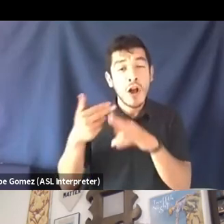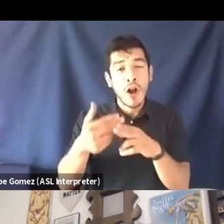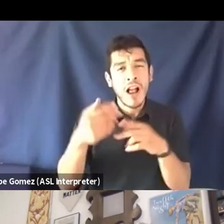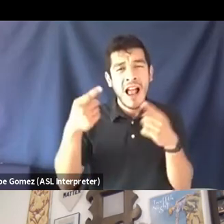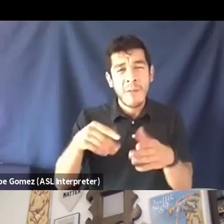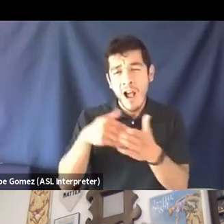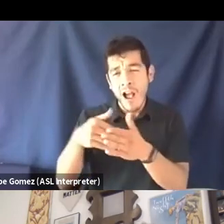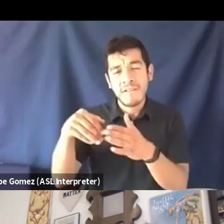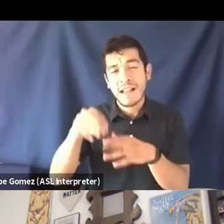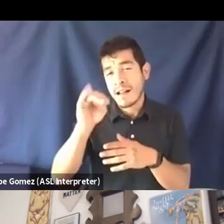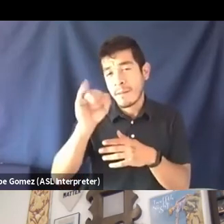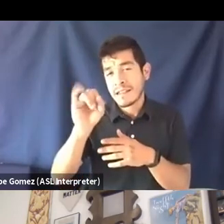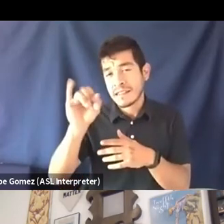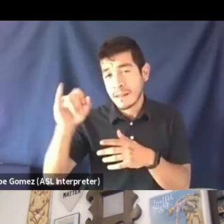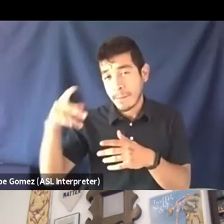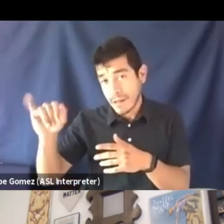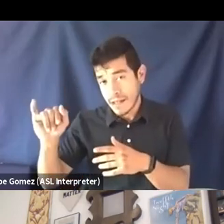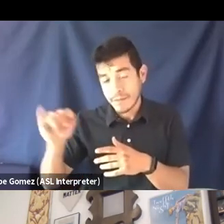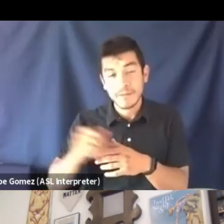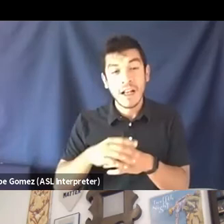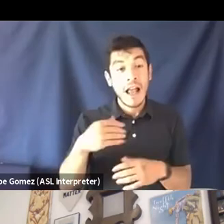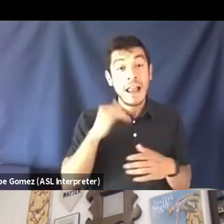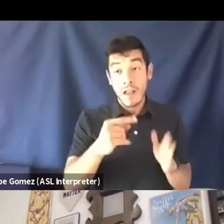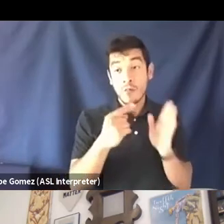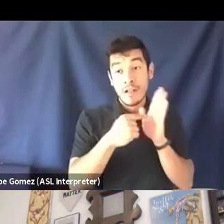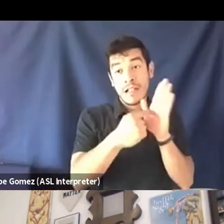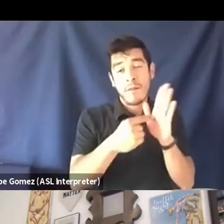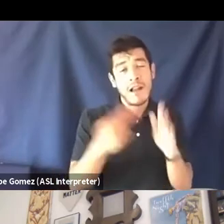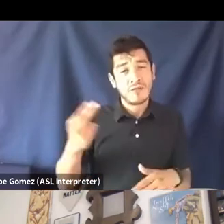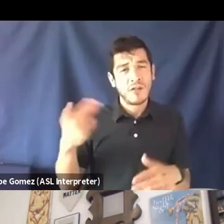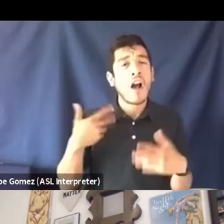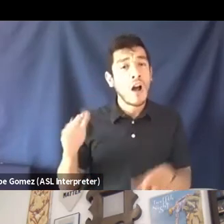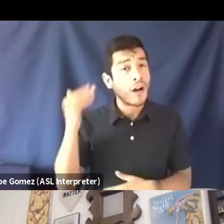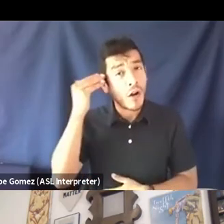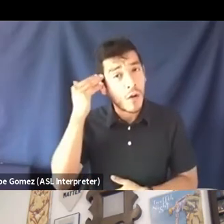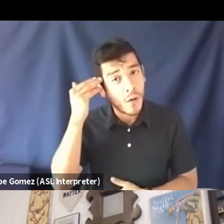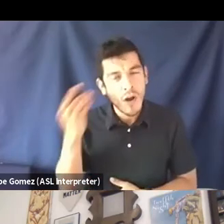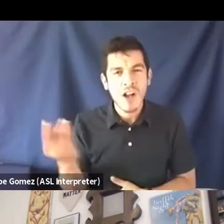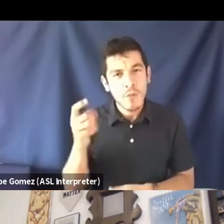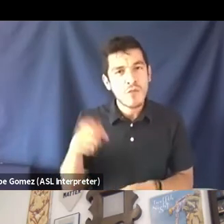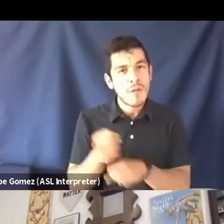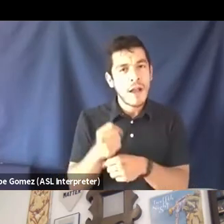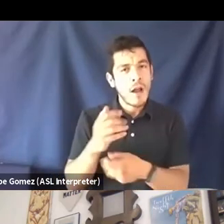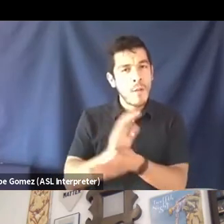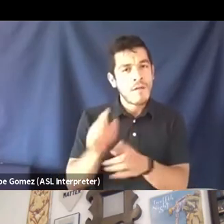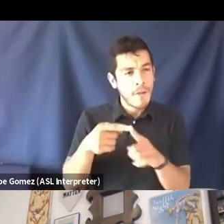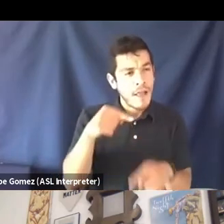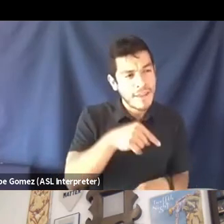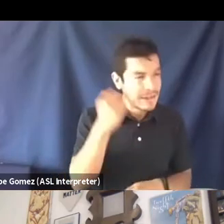one example of the history behind that I had known about and always thought someone should make a film about this. And then I